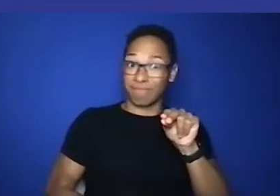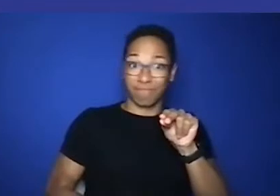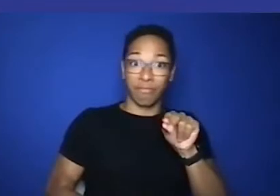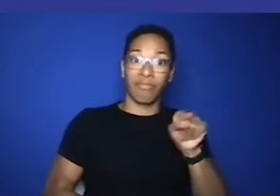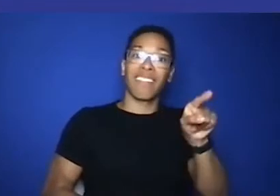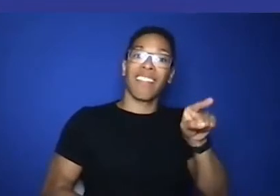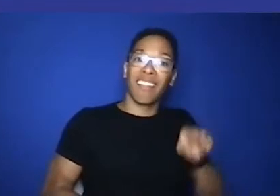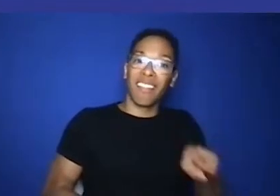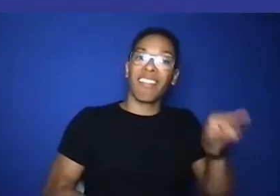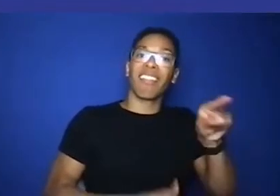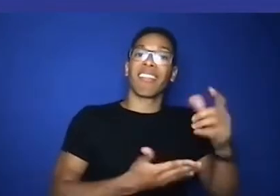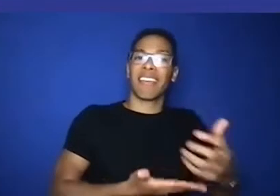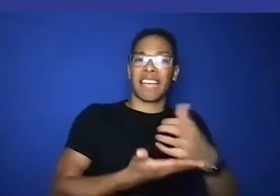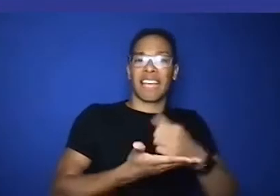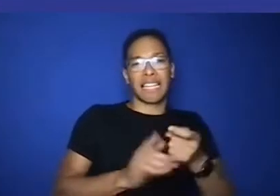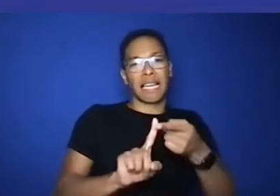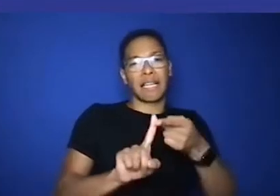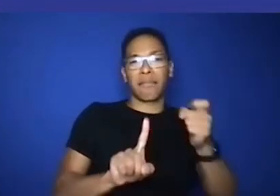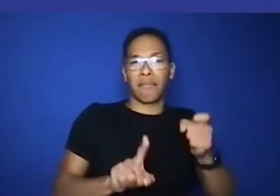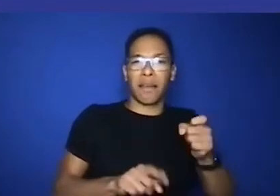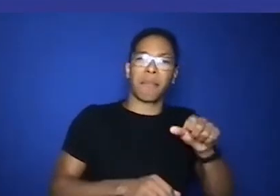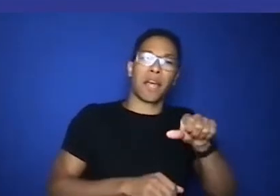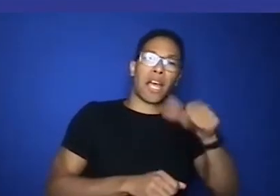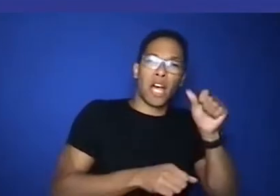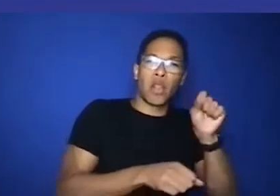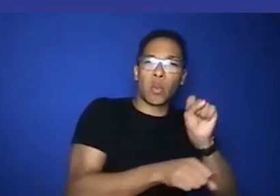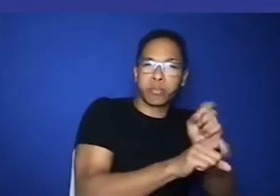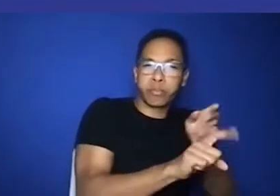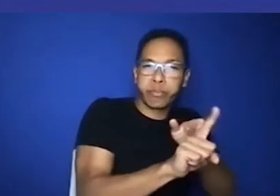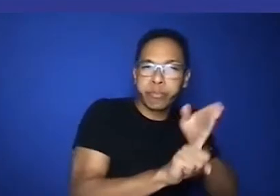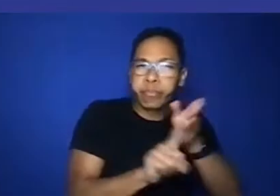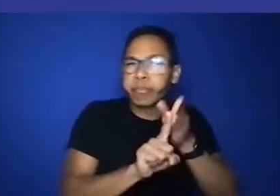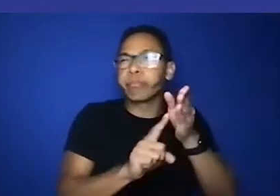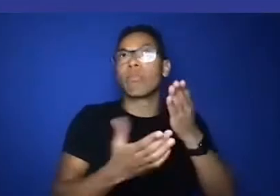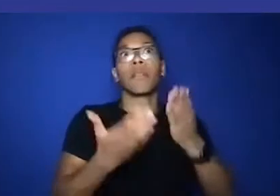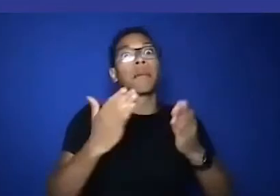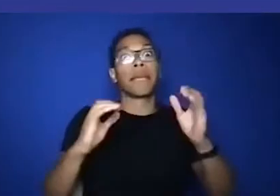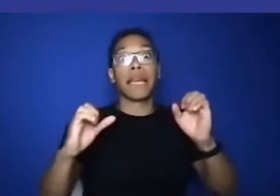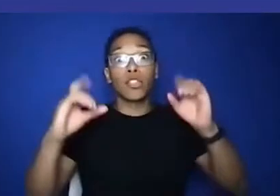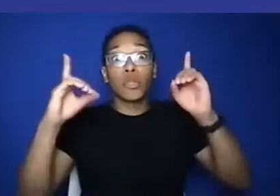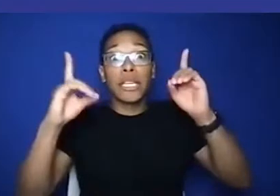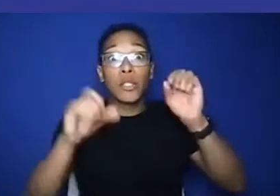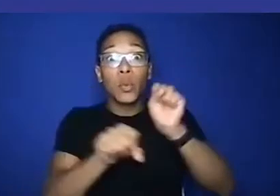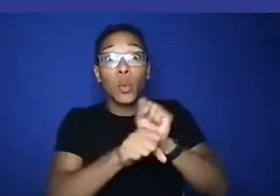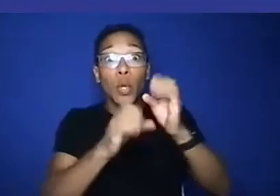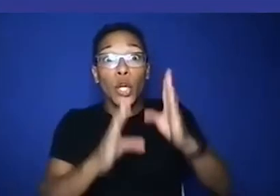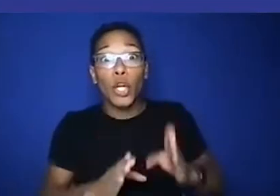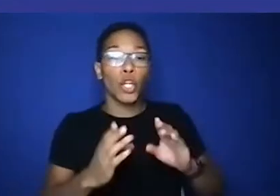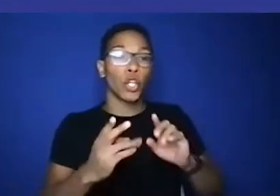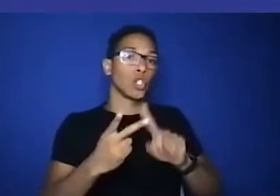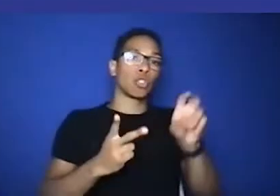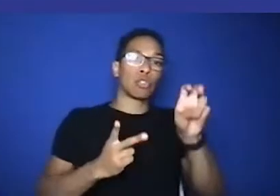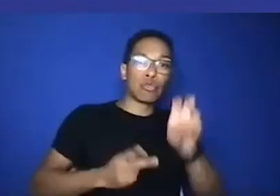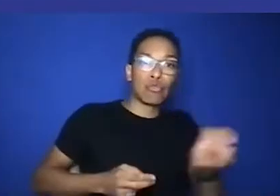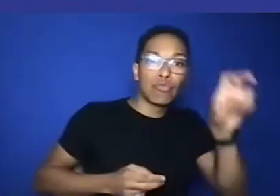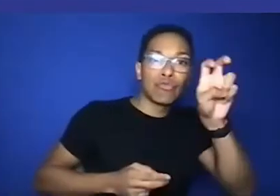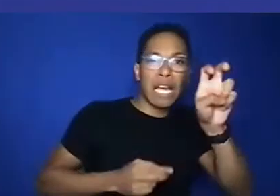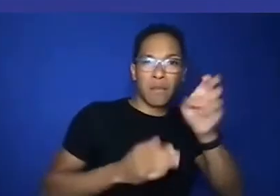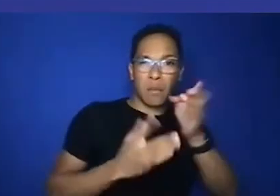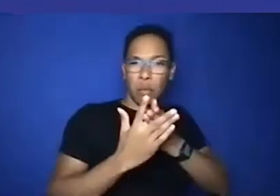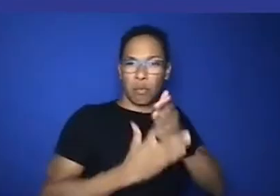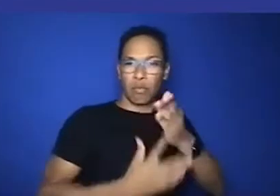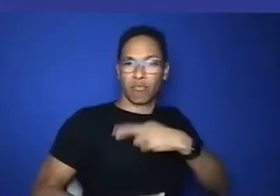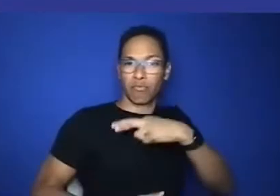by anthropologists or education workers or missionaries or church workers, and